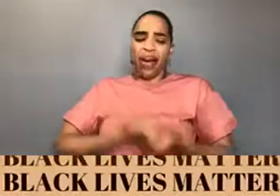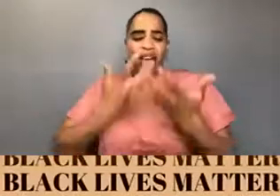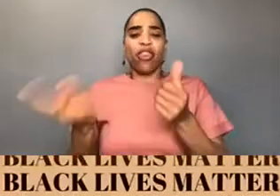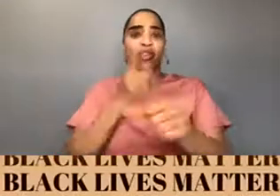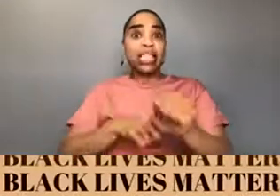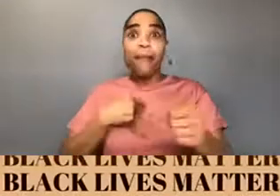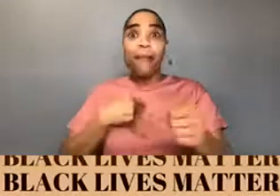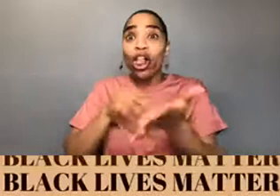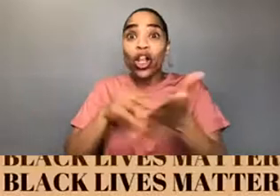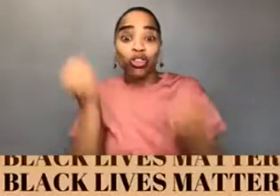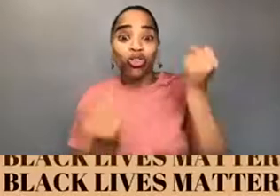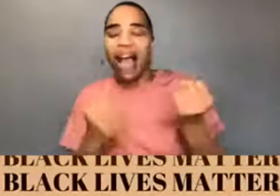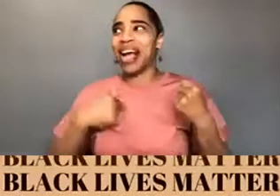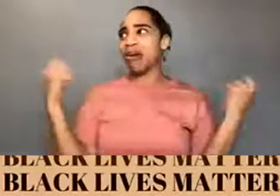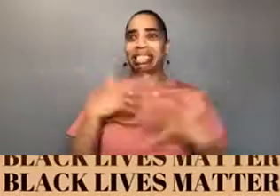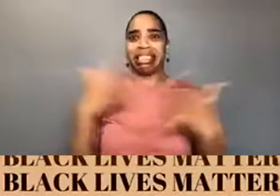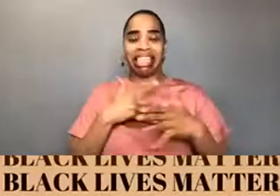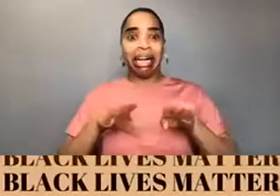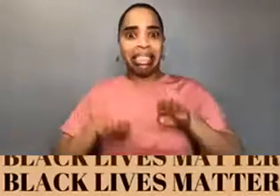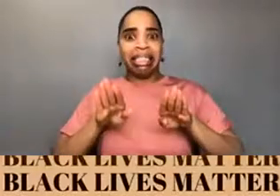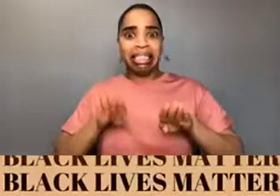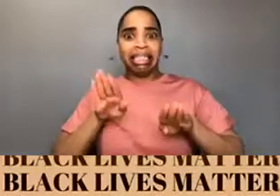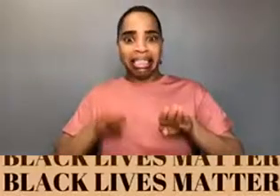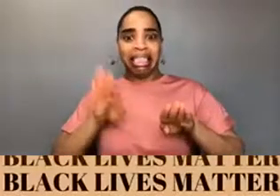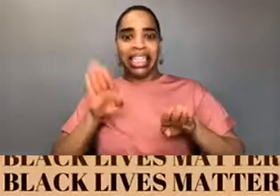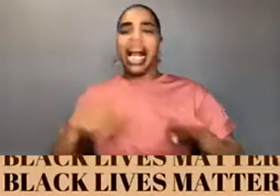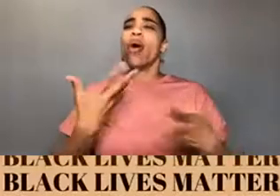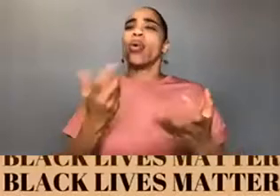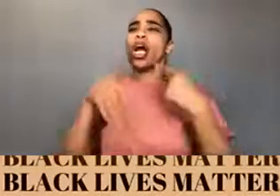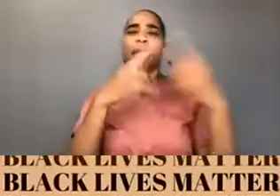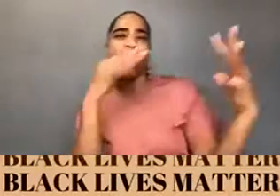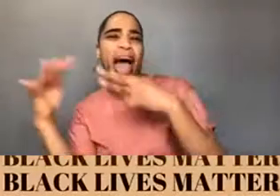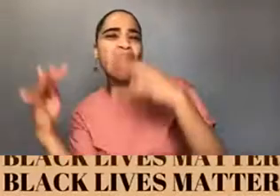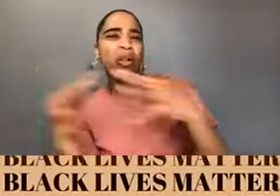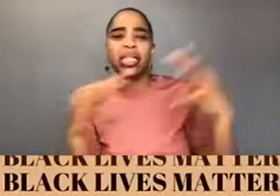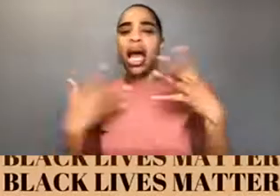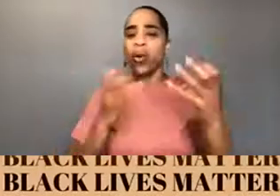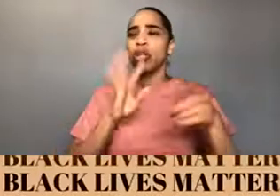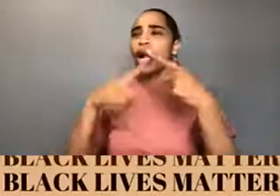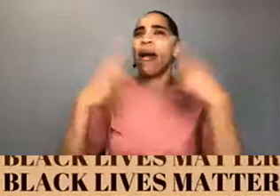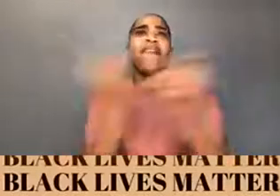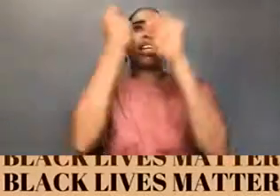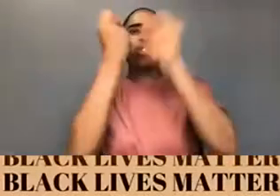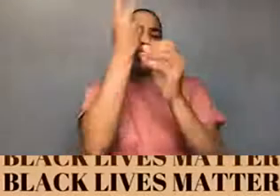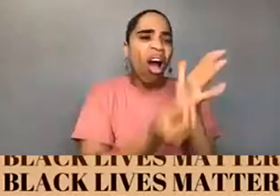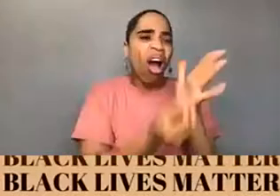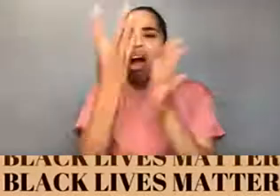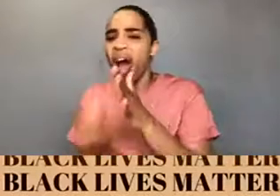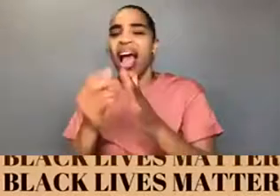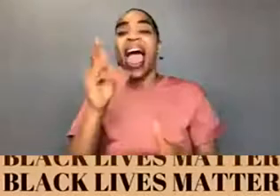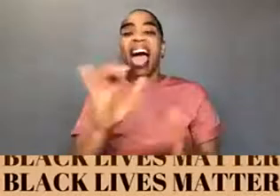to drive and I was so scared to let my foot off of the brakes. I want to talk about battles, about wars, about victories and losses, about ethnic